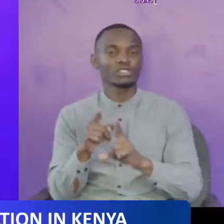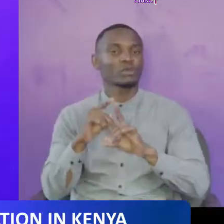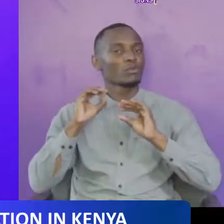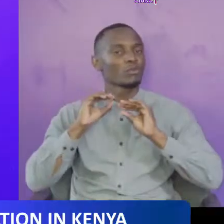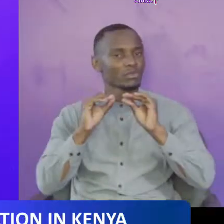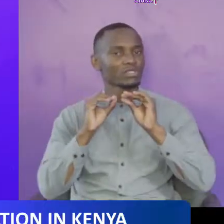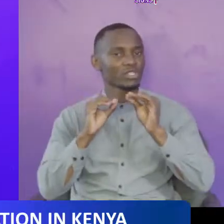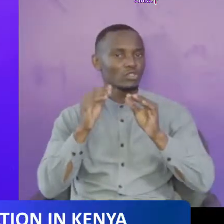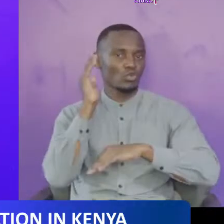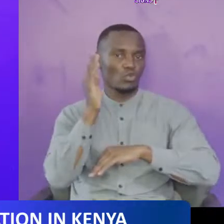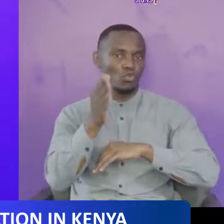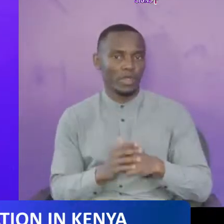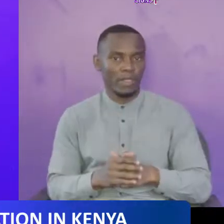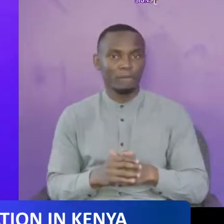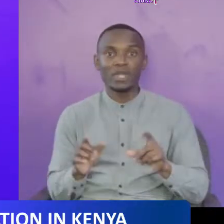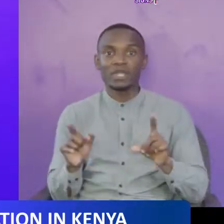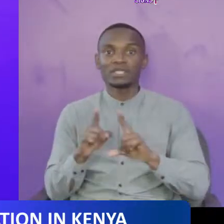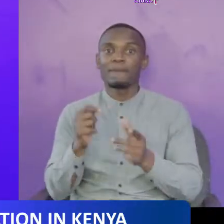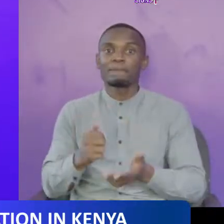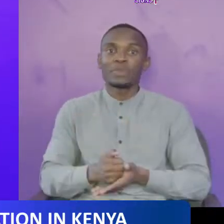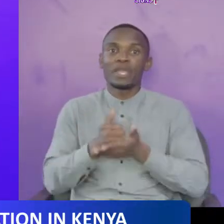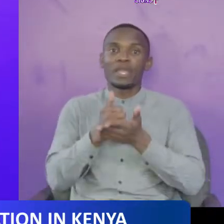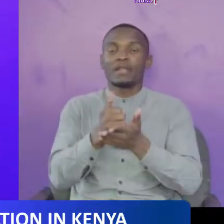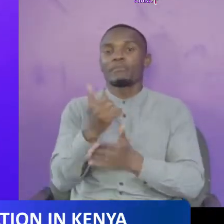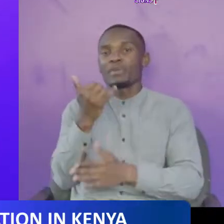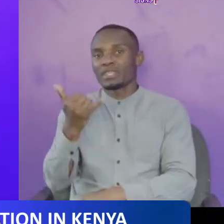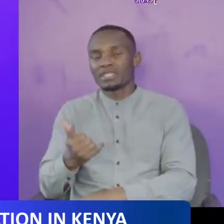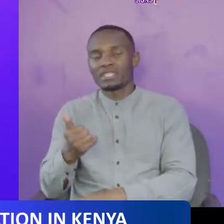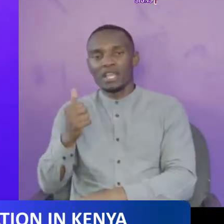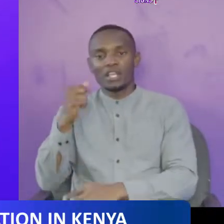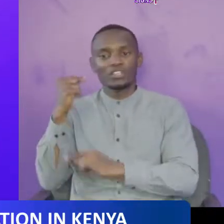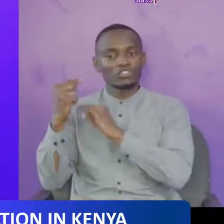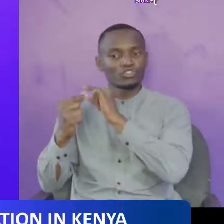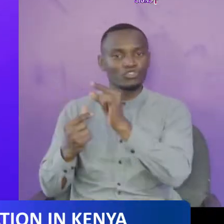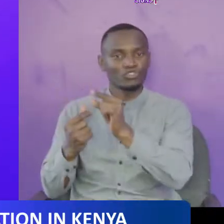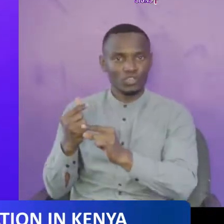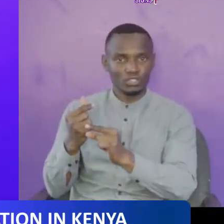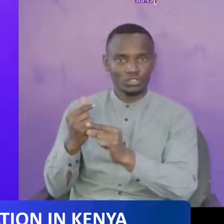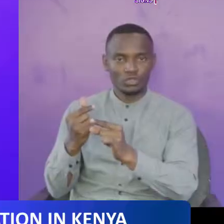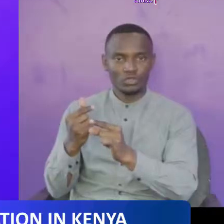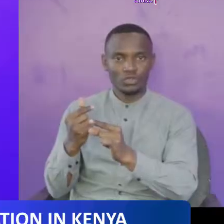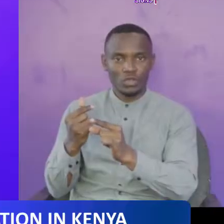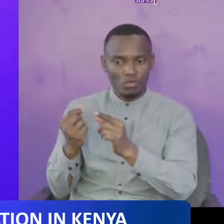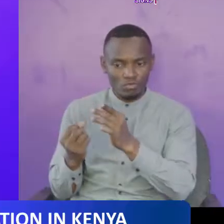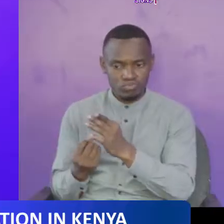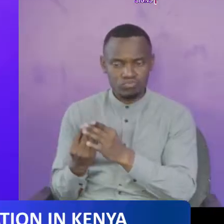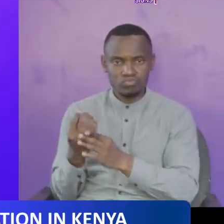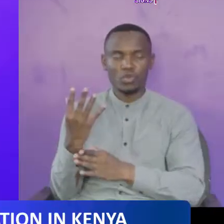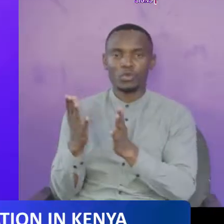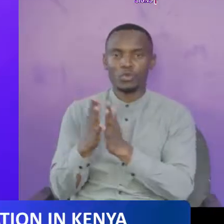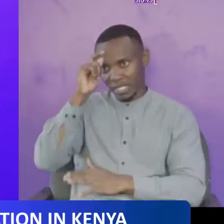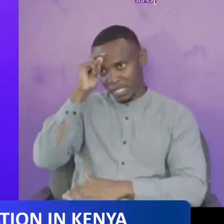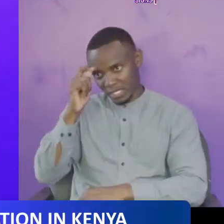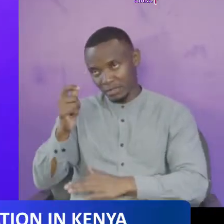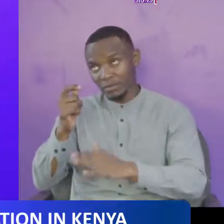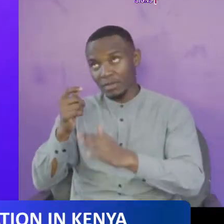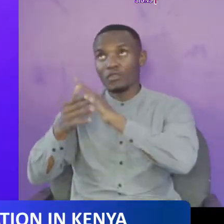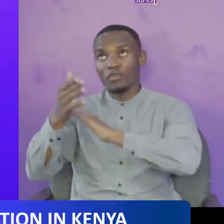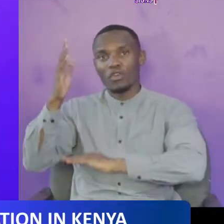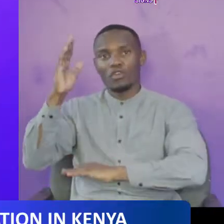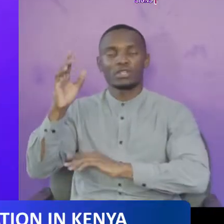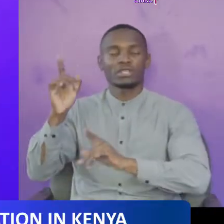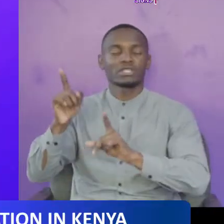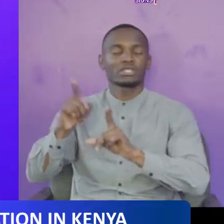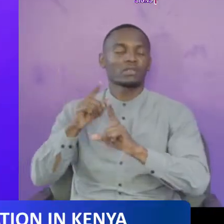mean just helping our younger generation to grow up fearing God will help us to have that solidity